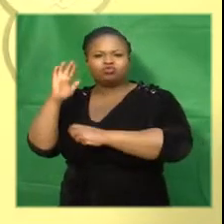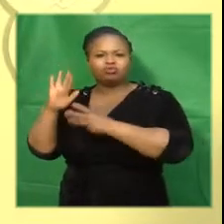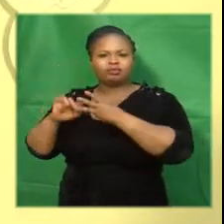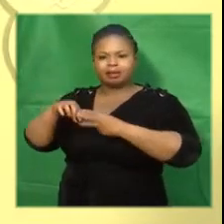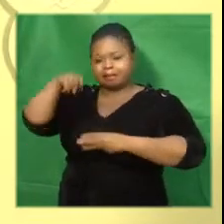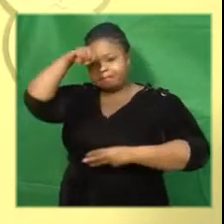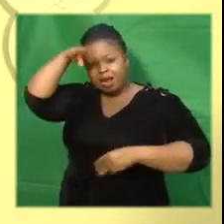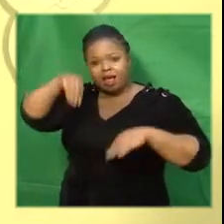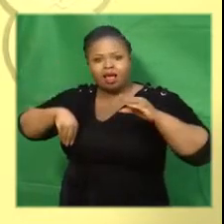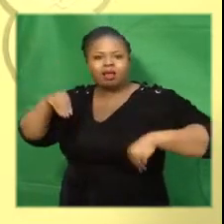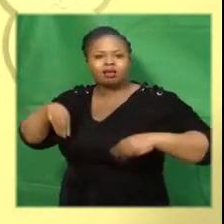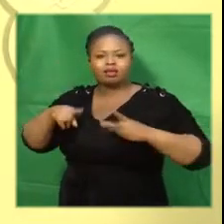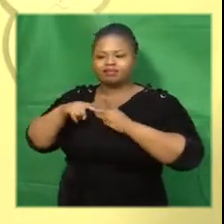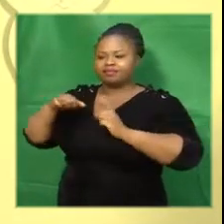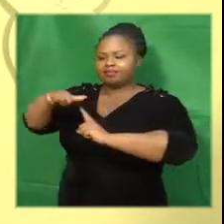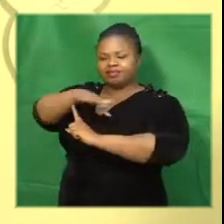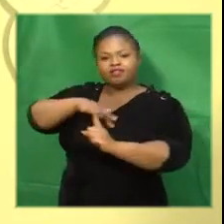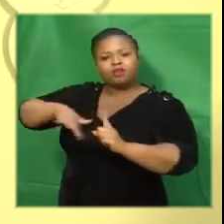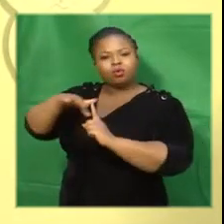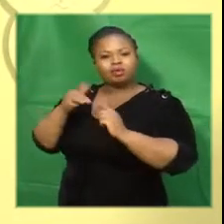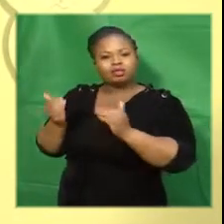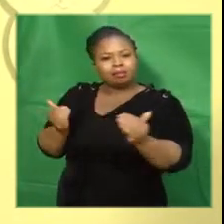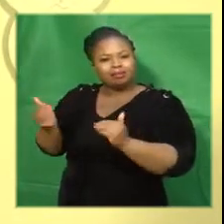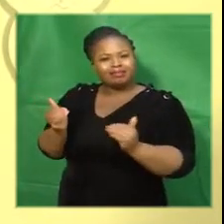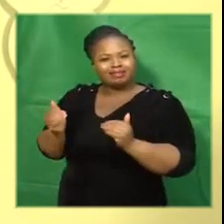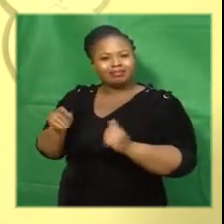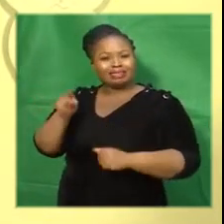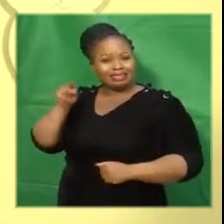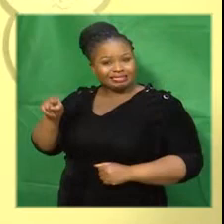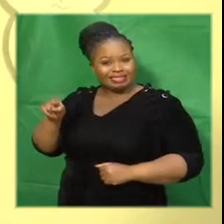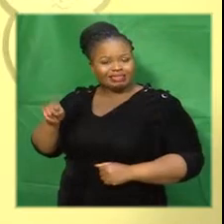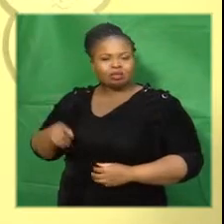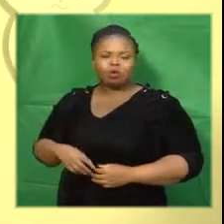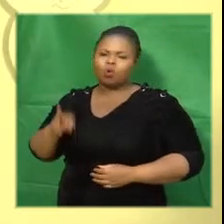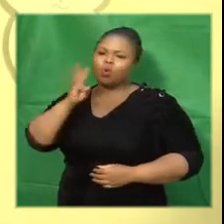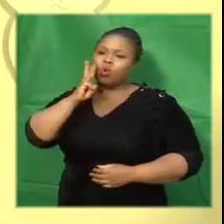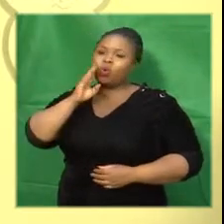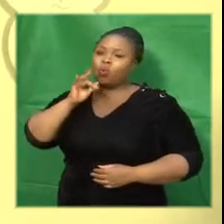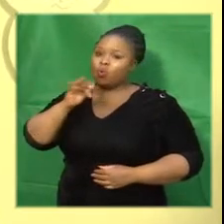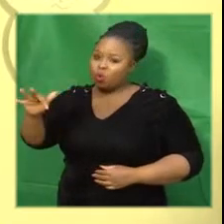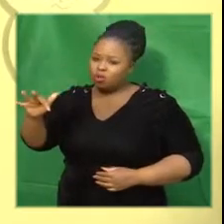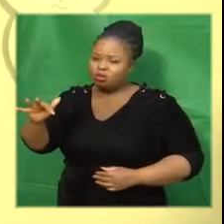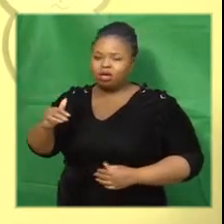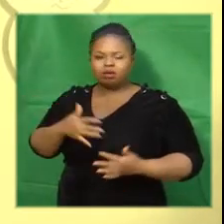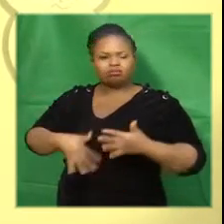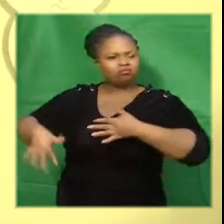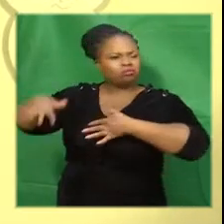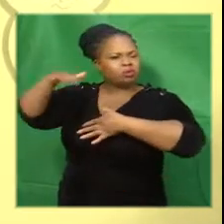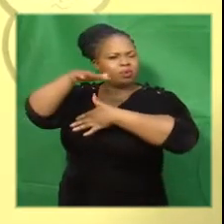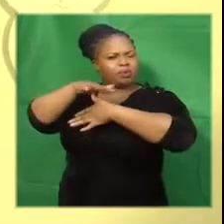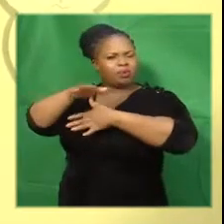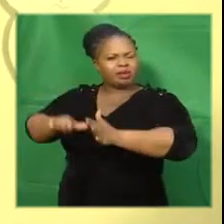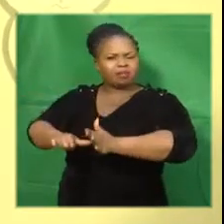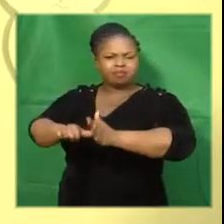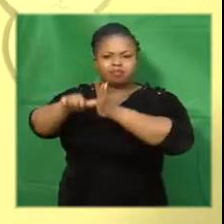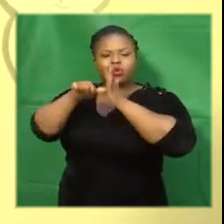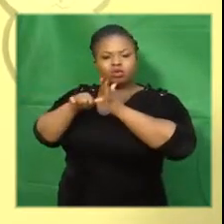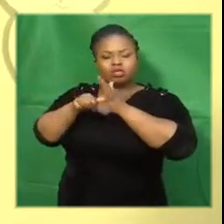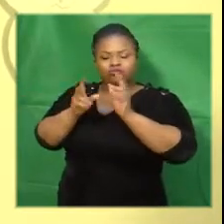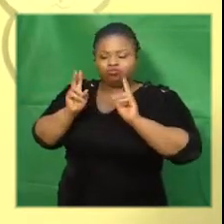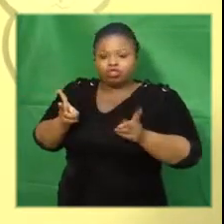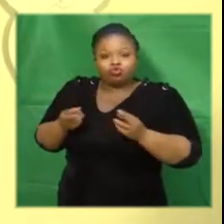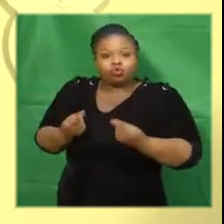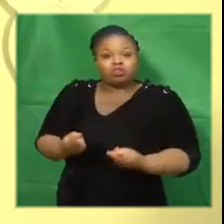mining, and environmental management. Water is our country's most critical natural